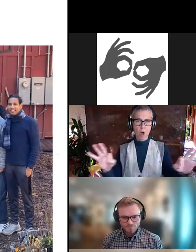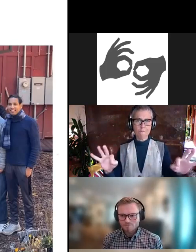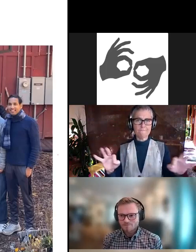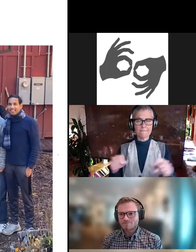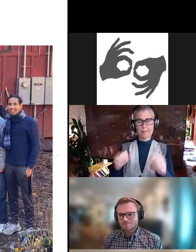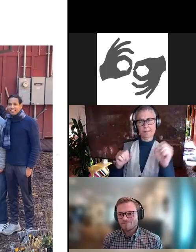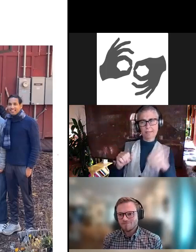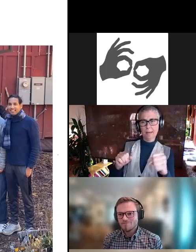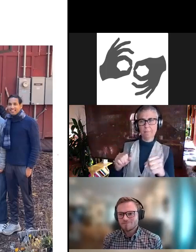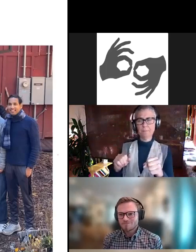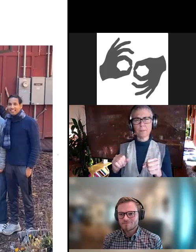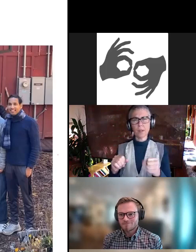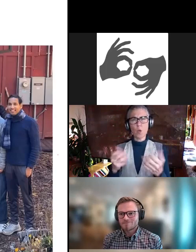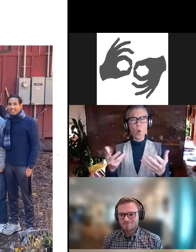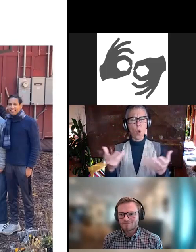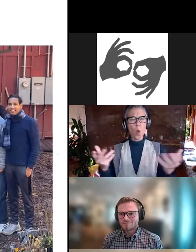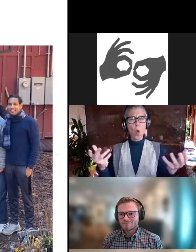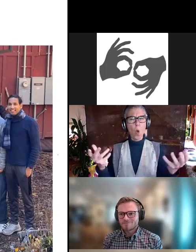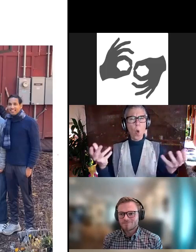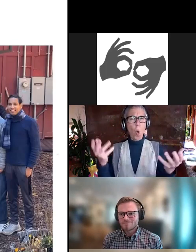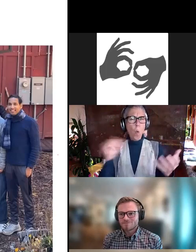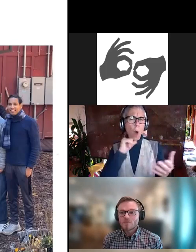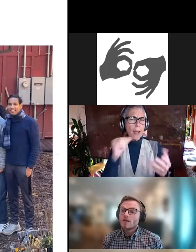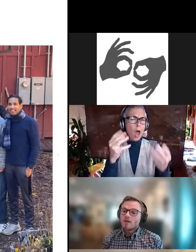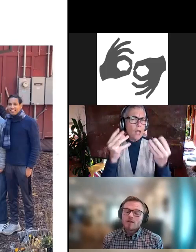you comment on the possibility of using a soft cutoff or like